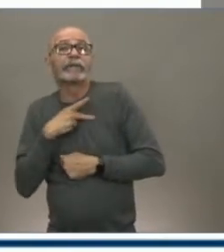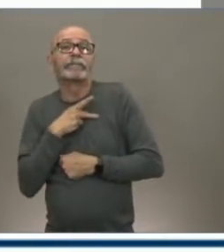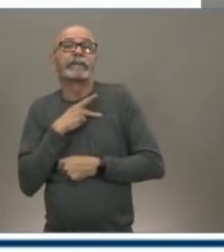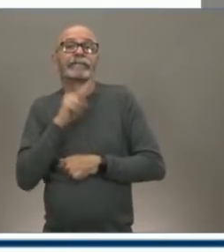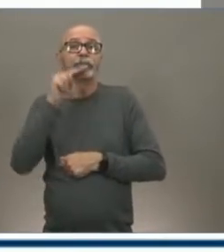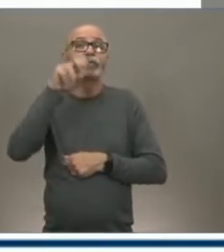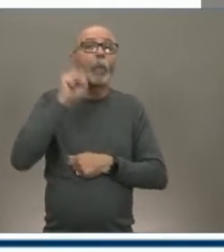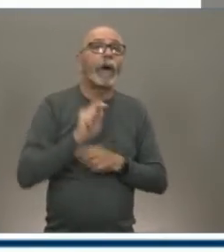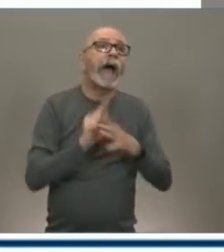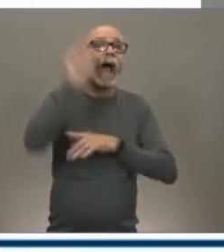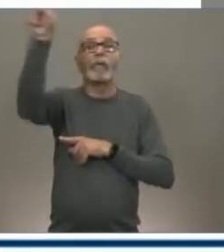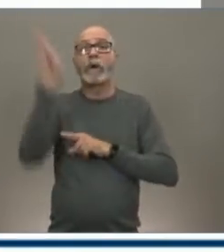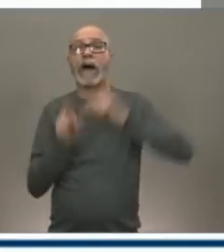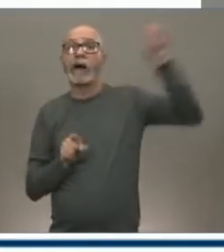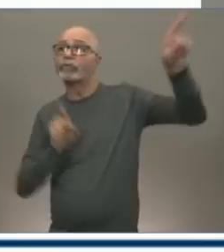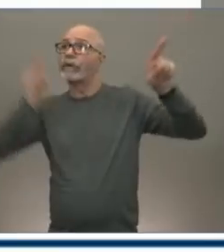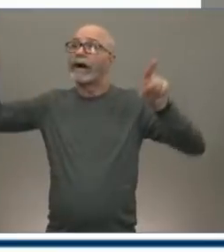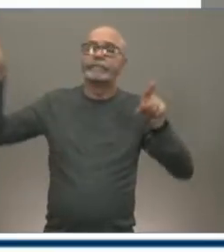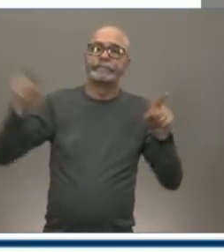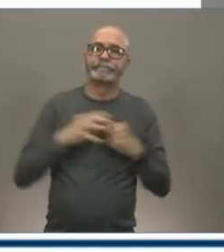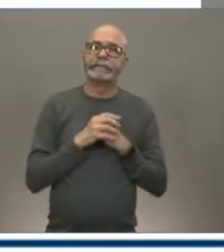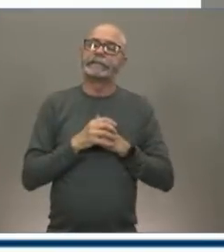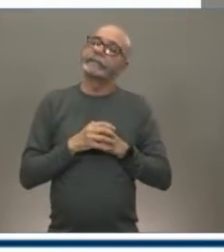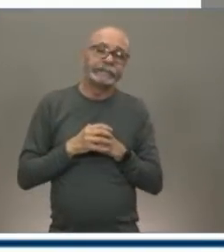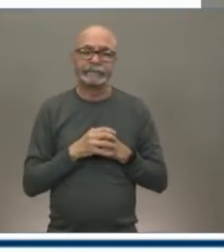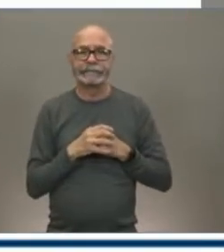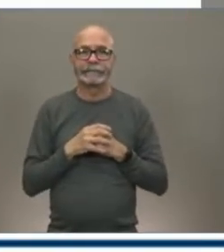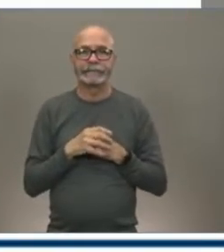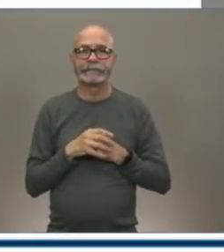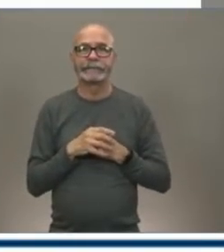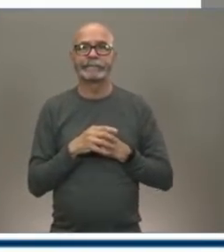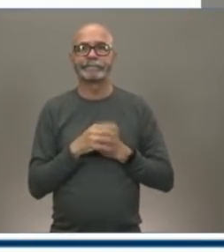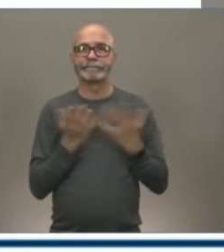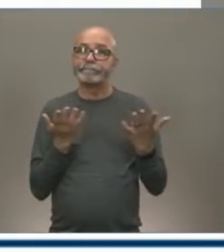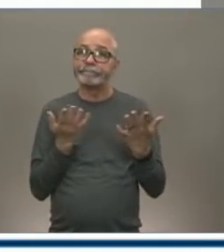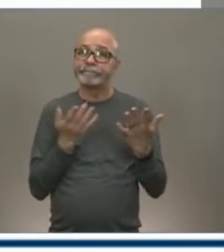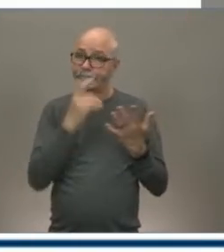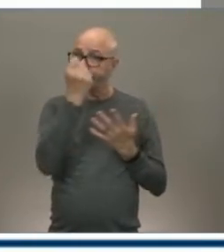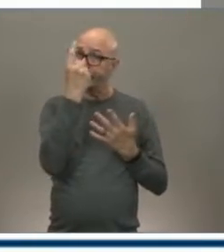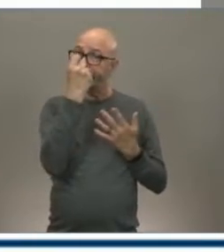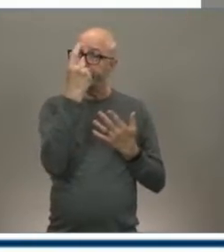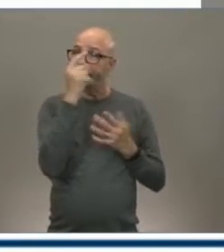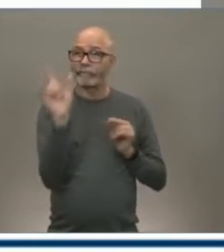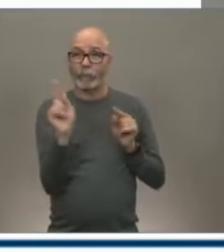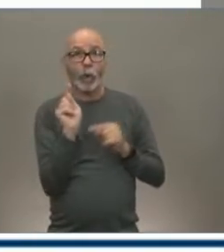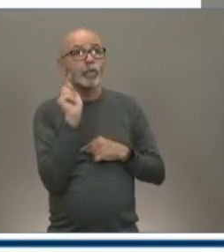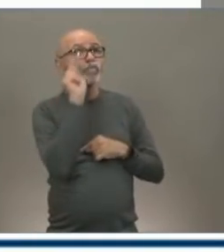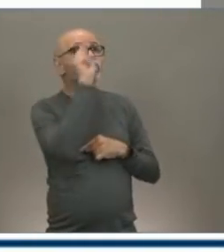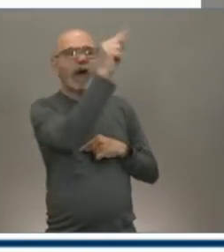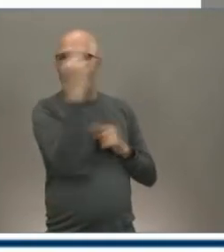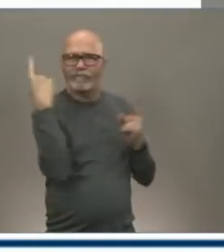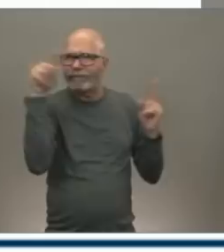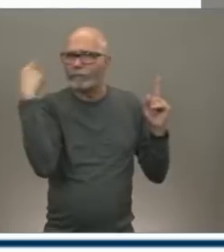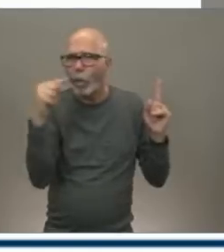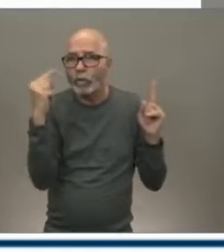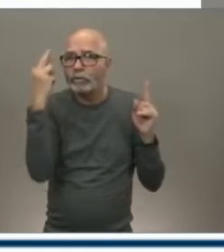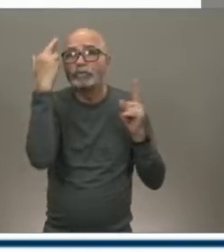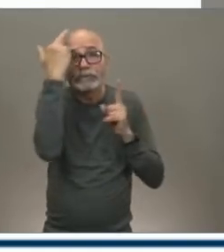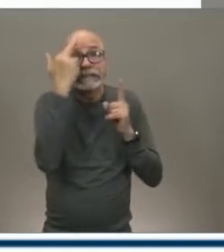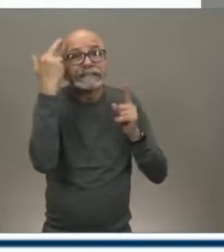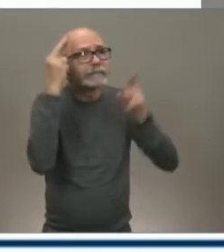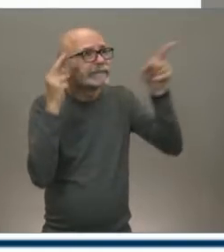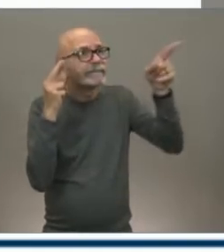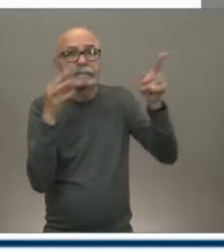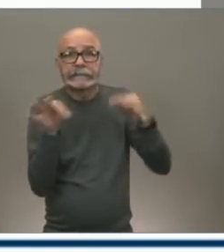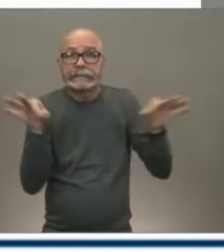that first of all, that we're asking people to only have essential travel outside of the province. But if you do have to travel, you need to make